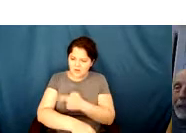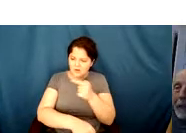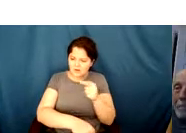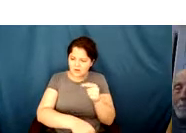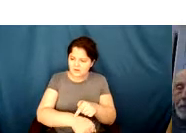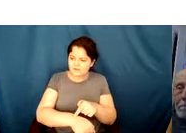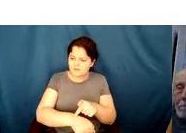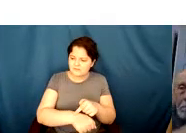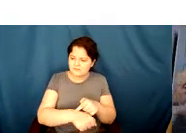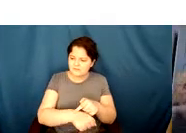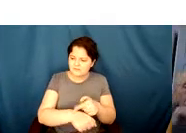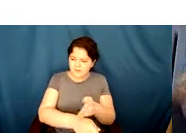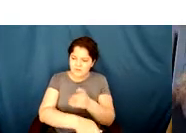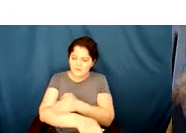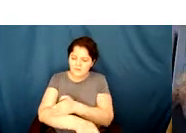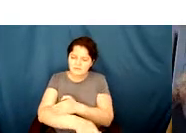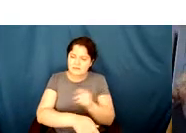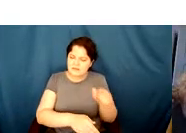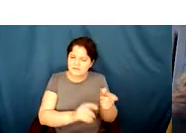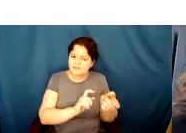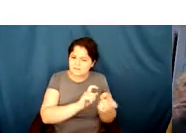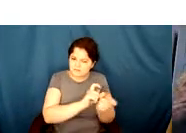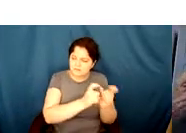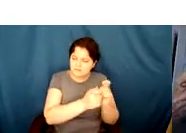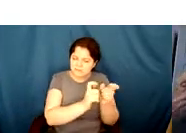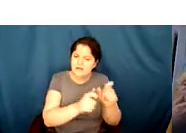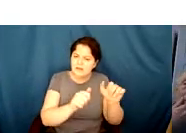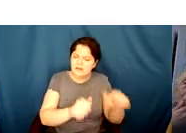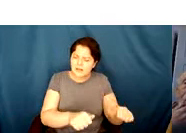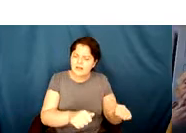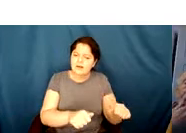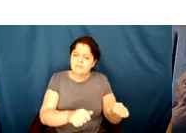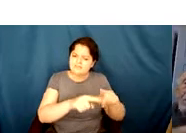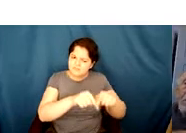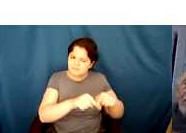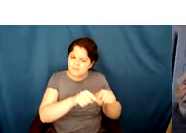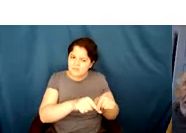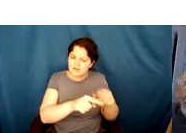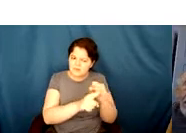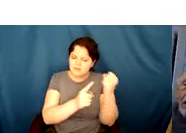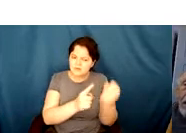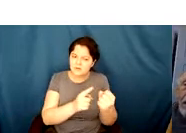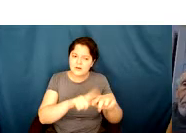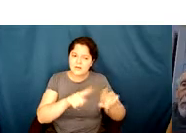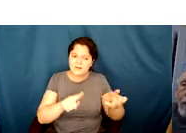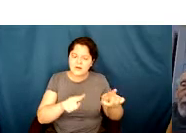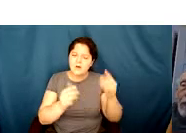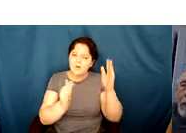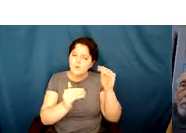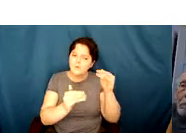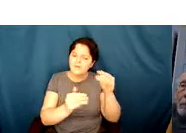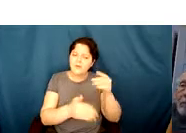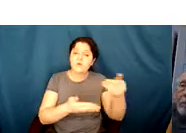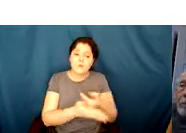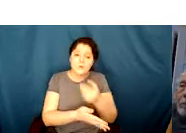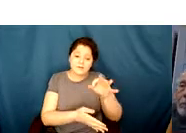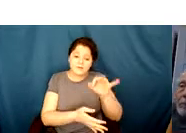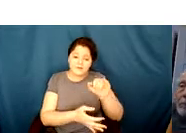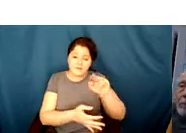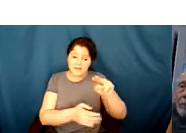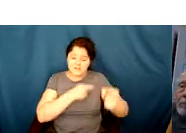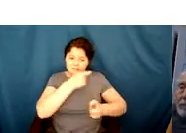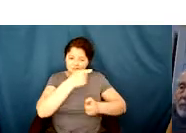improvements is subject to change due to a number of factors, but at this point, we're hoping that the new fans will be operational by at least